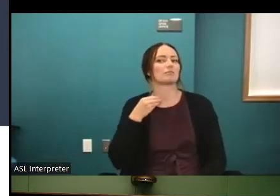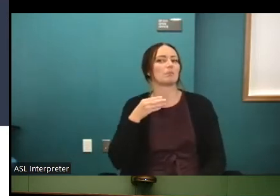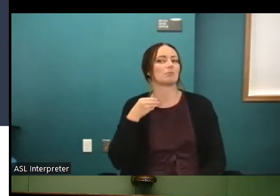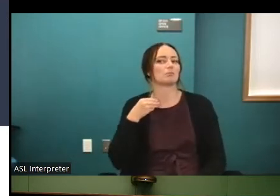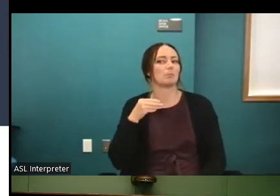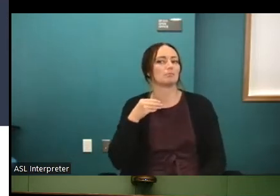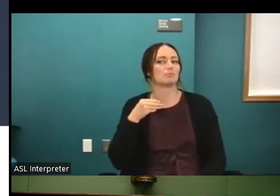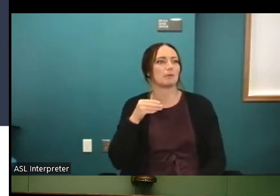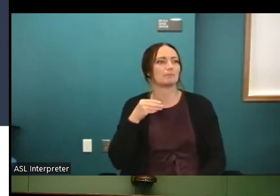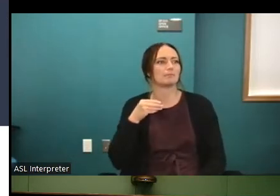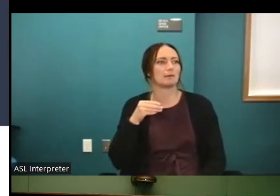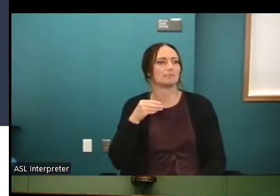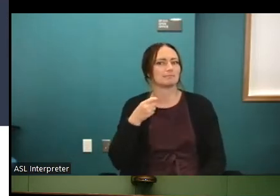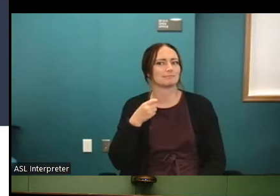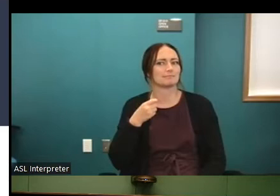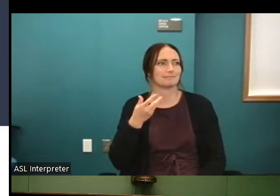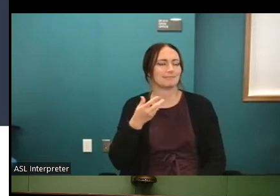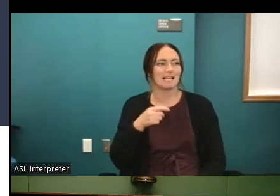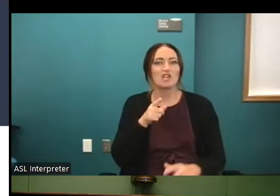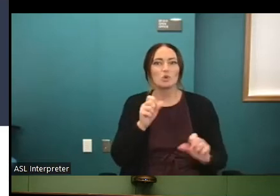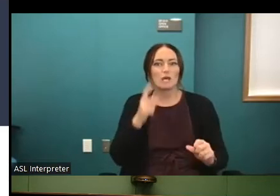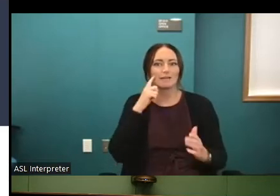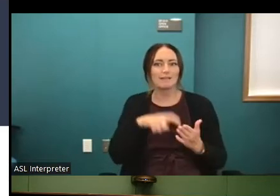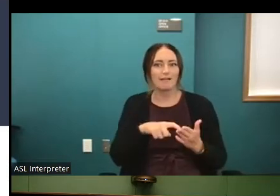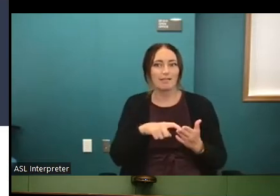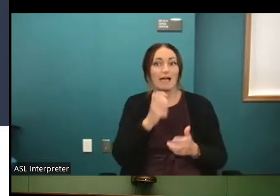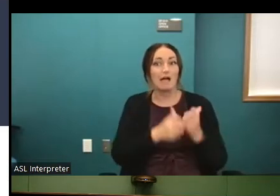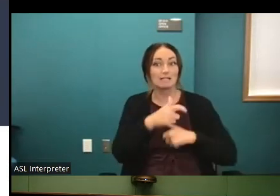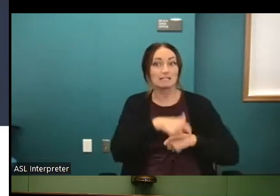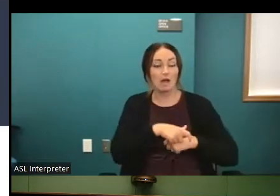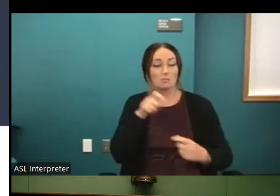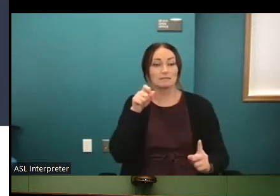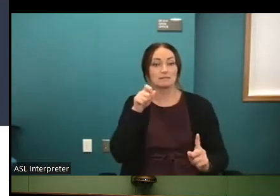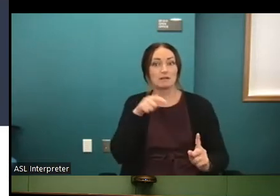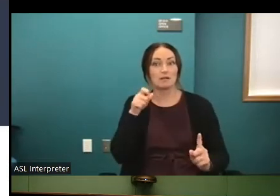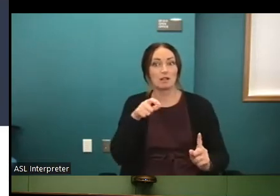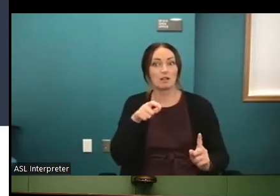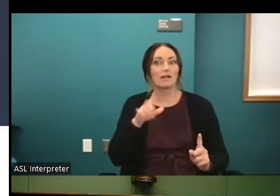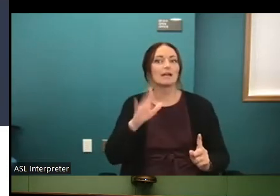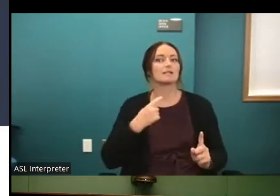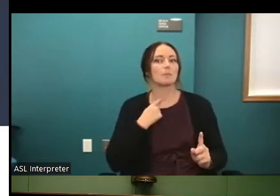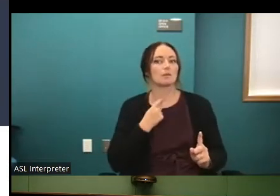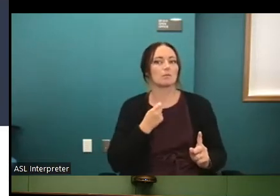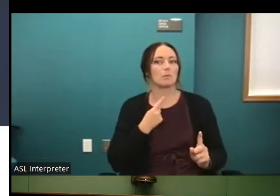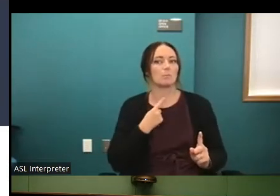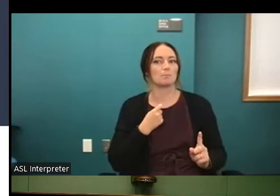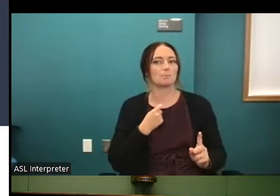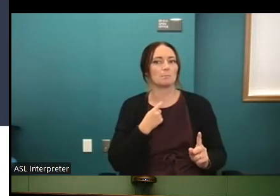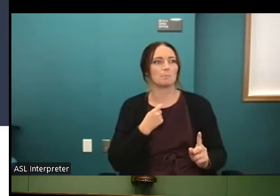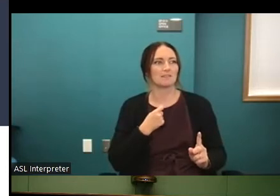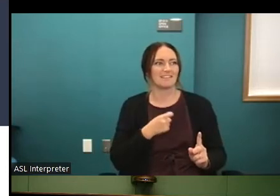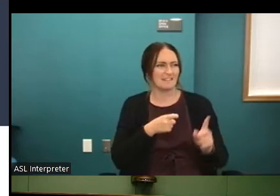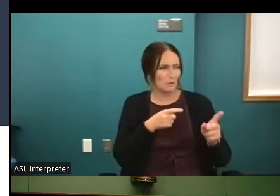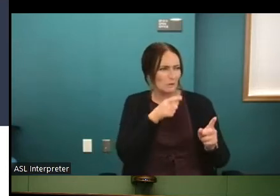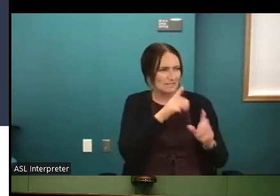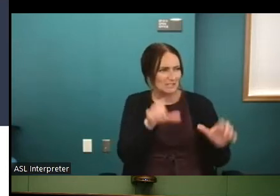just, and the sound, you would tell every time that there was a signal presented, that muscle would go. Was he doing ESRT and it was really